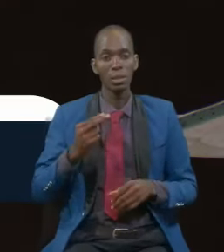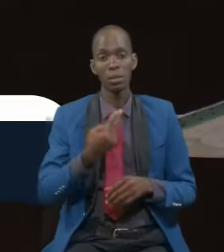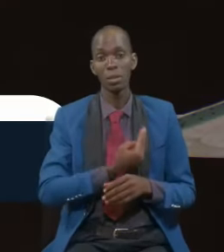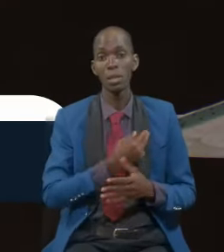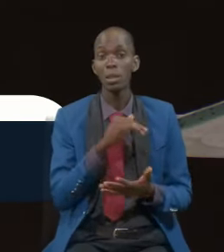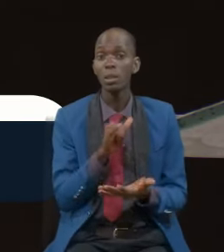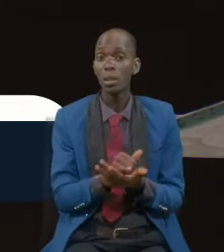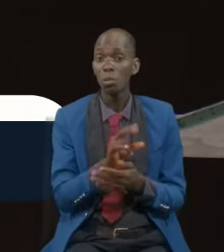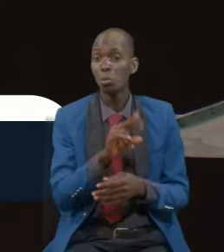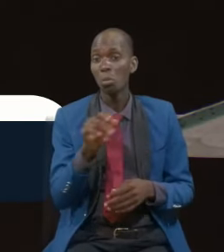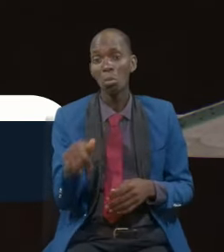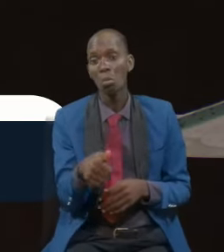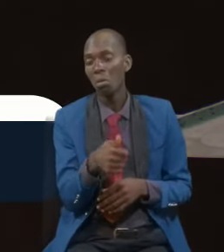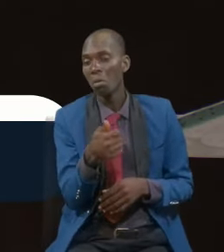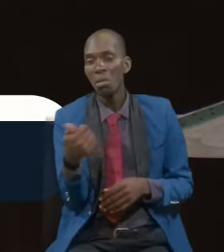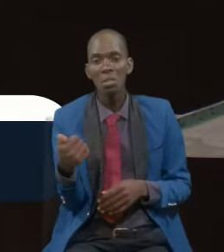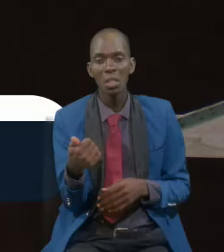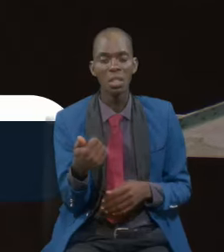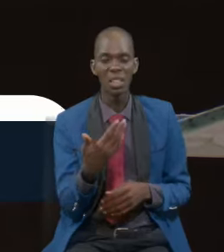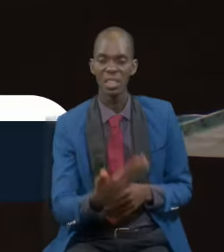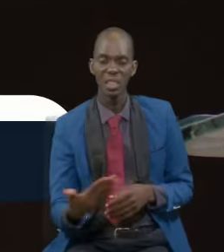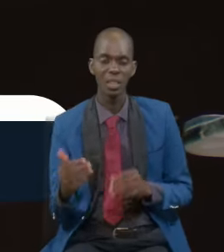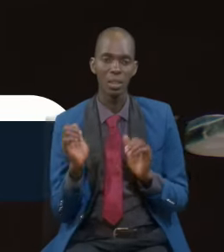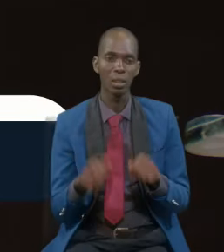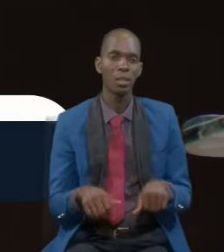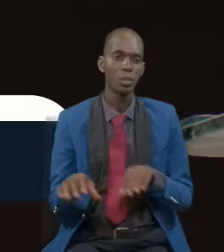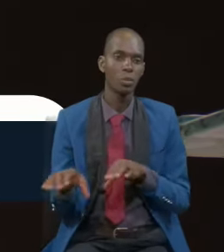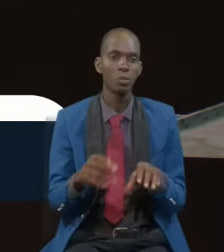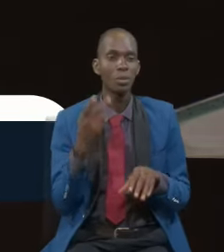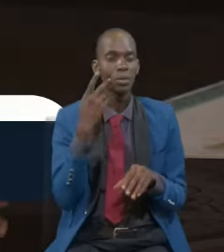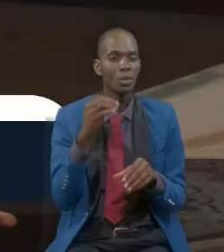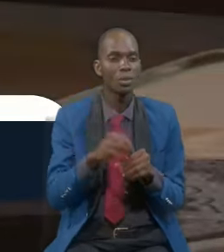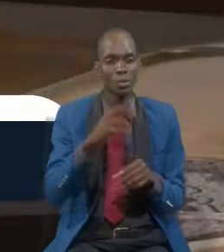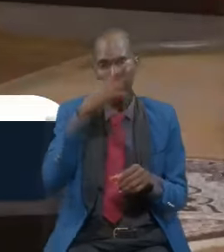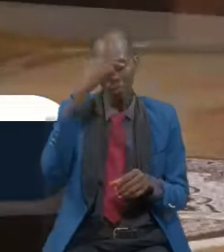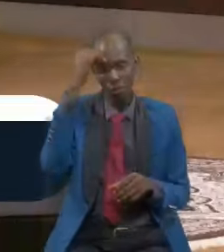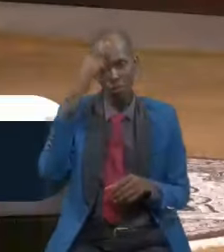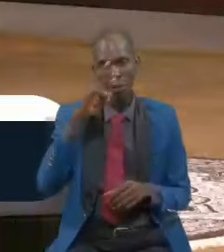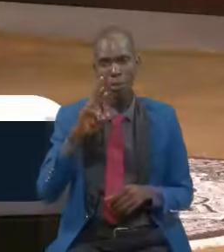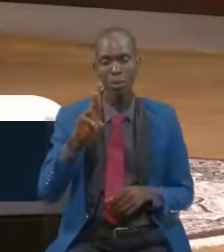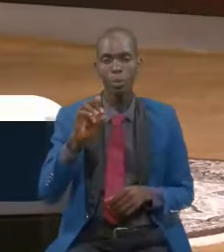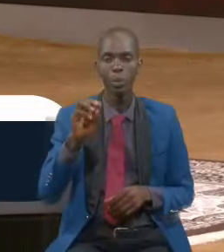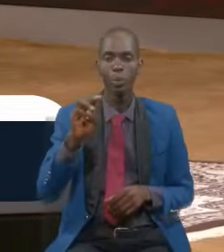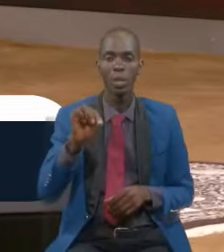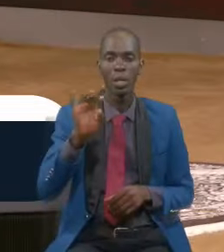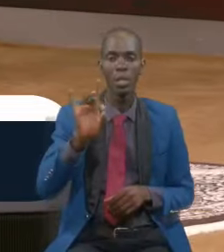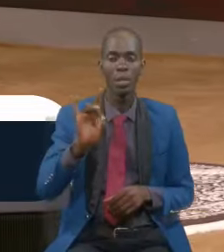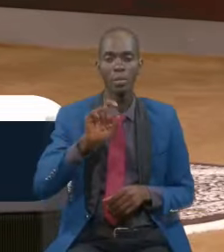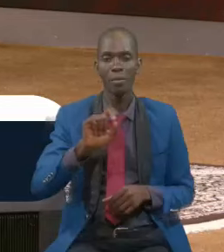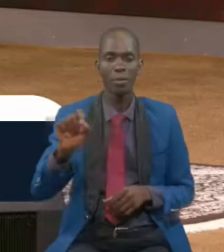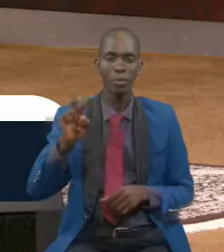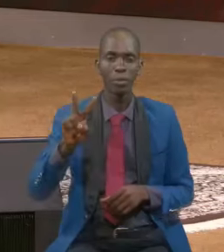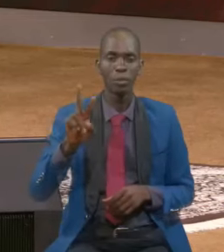no other instrument can do. In Romans chapter 8, We're reading from verse 2. Romans chapter